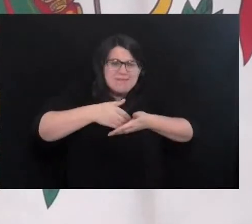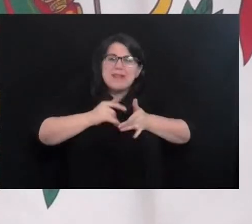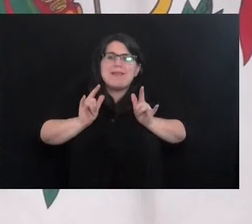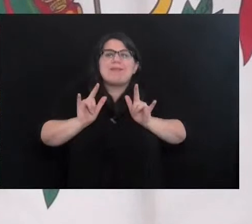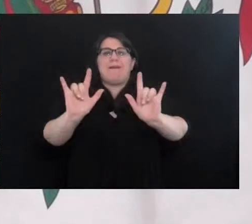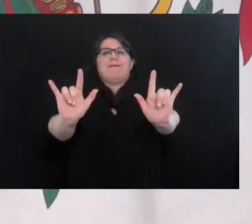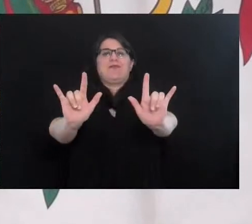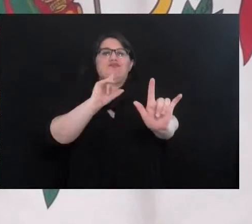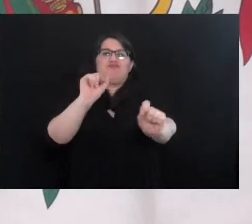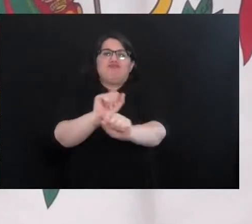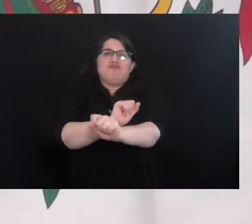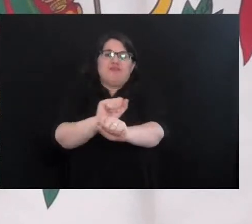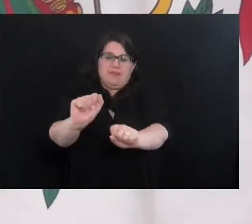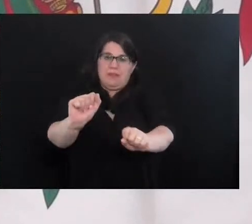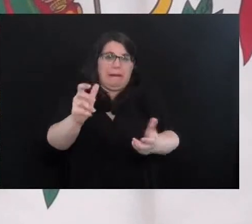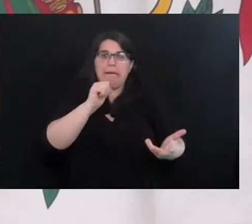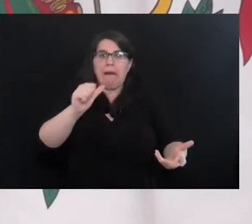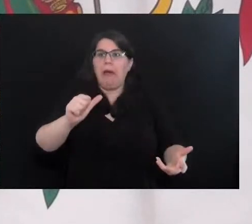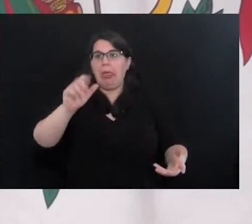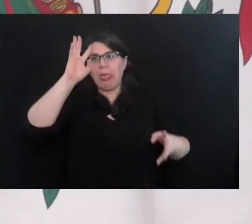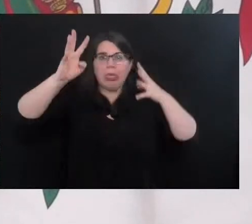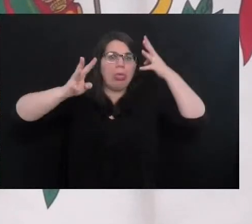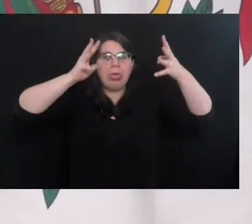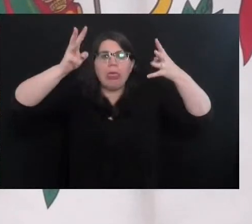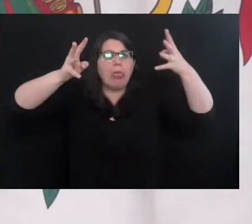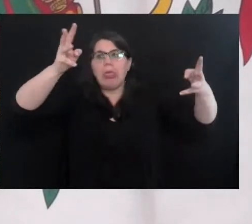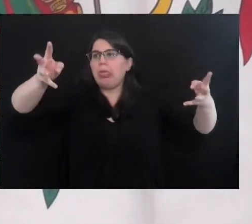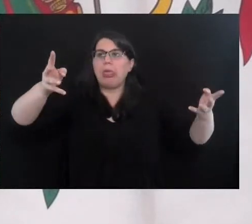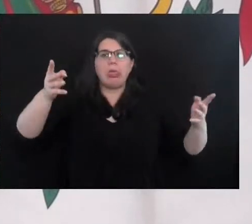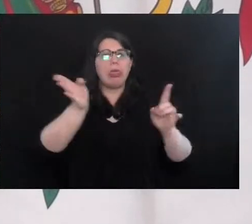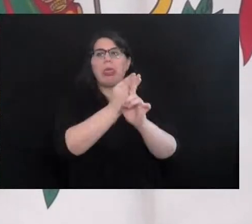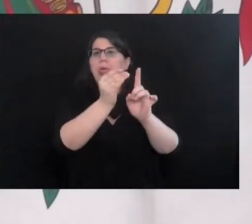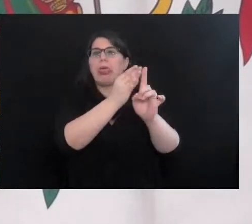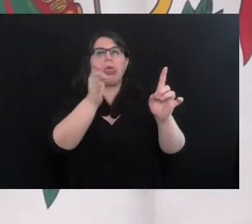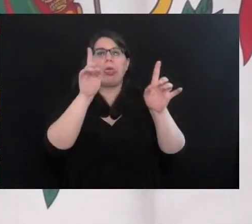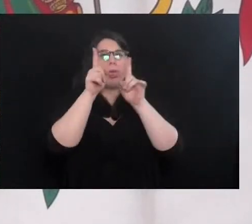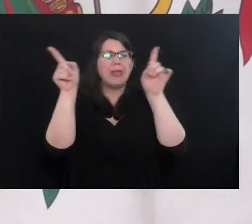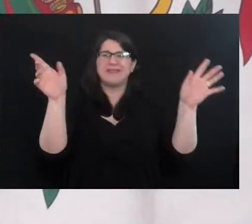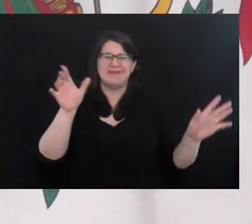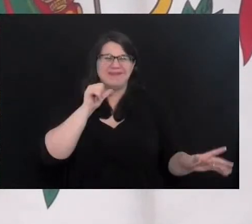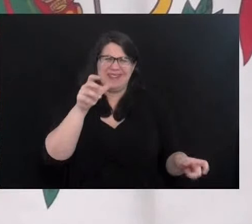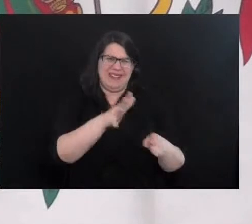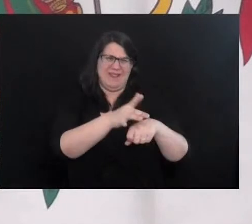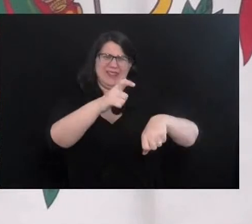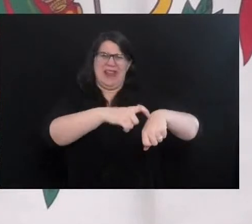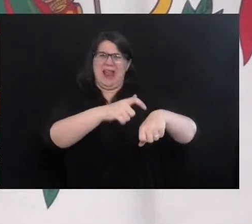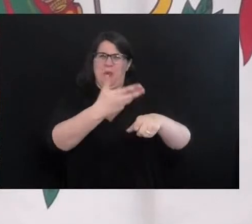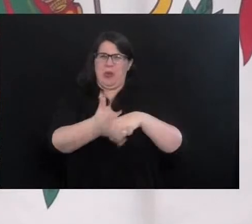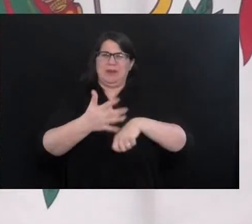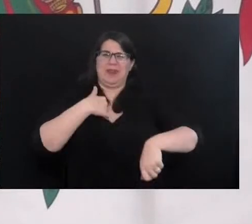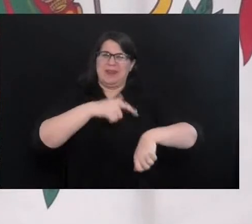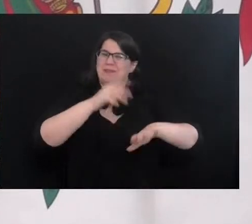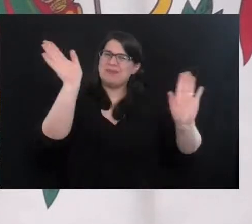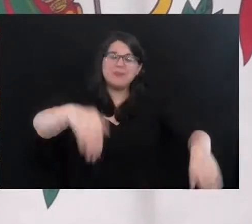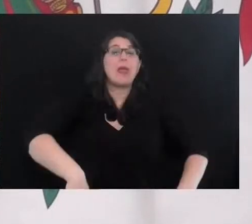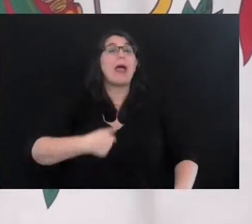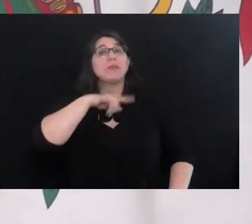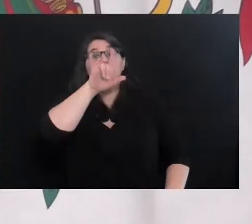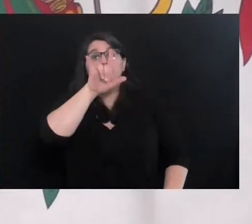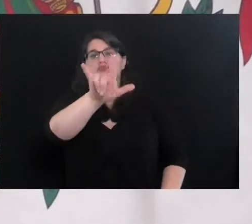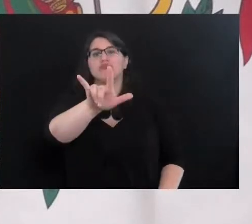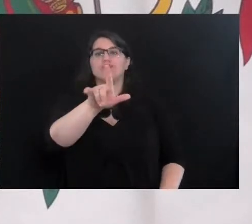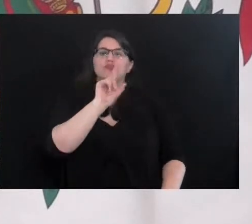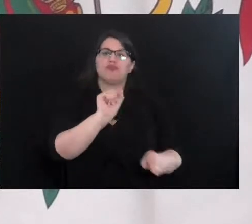You know, I don't blow smoke at anybody about anything. I don't have time for it in my life. I could not be